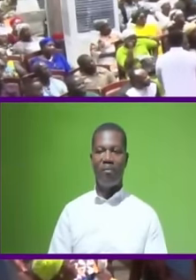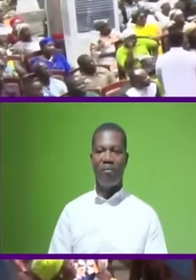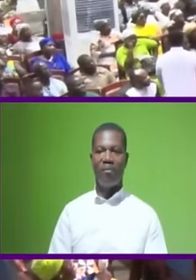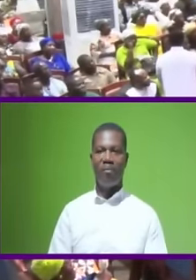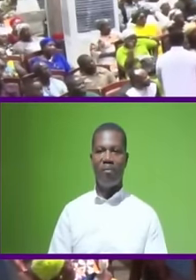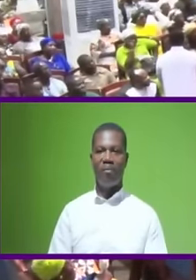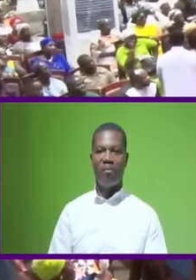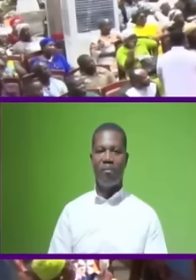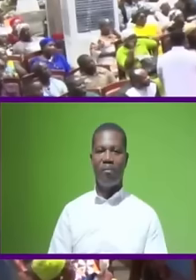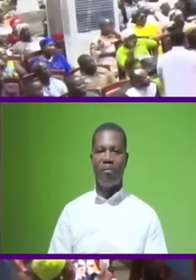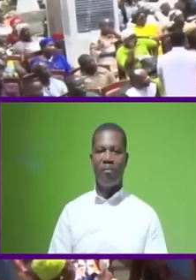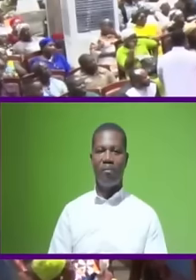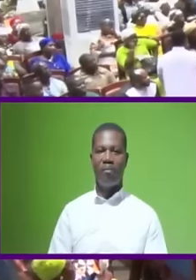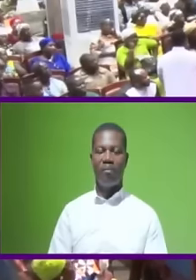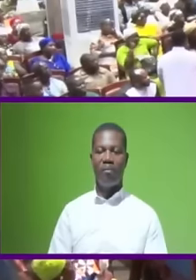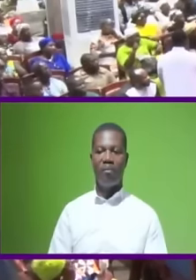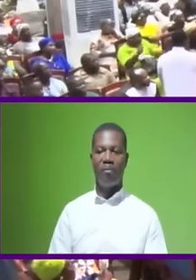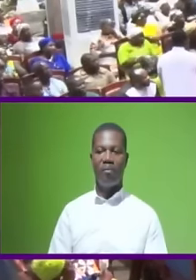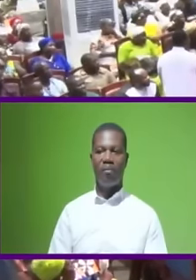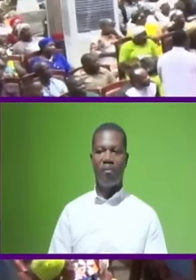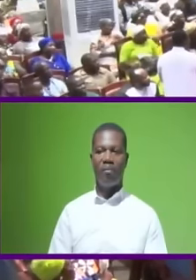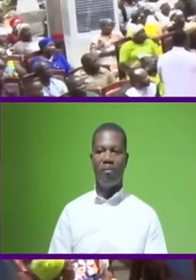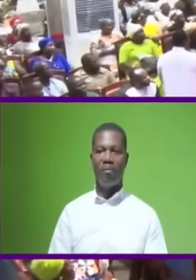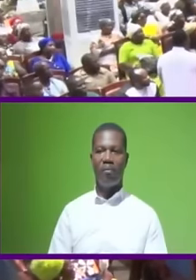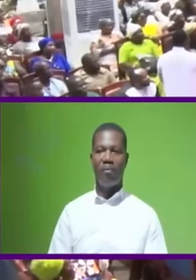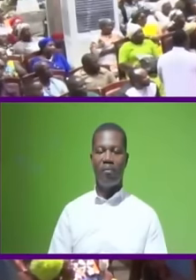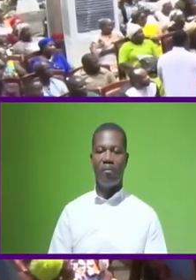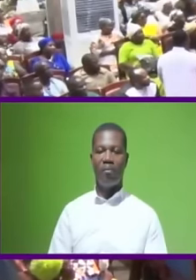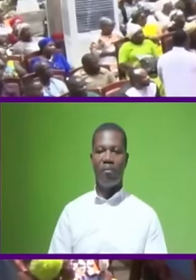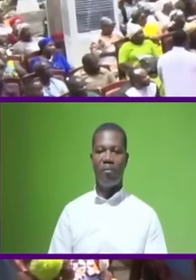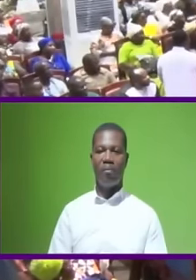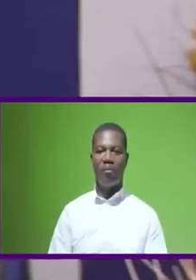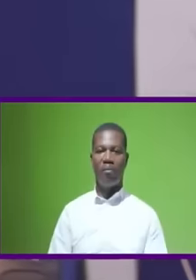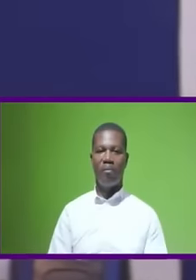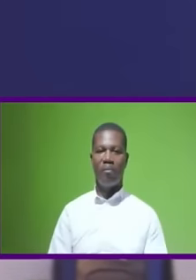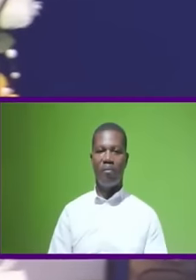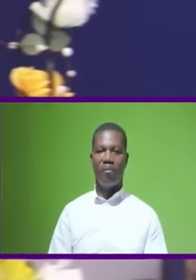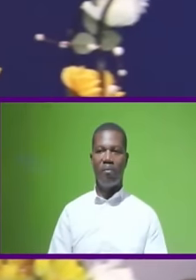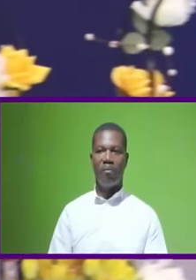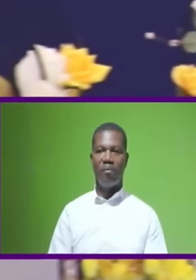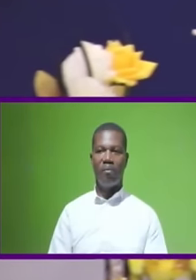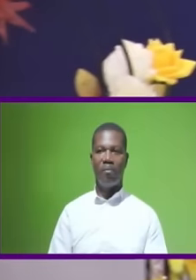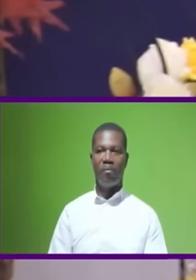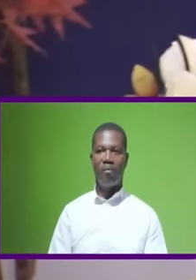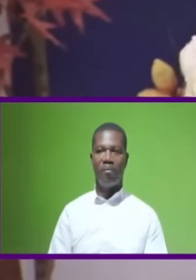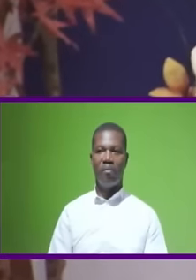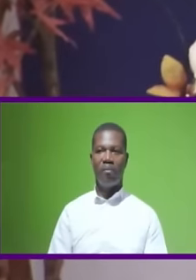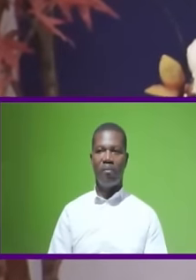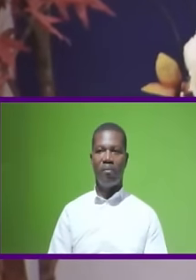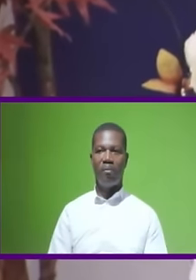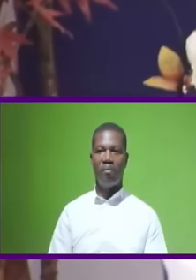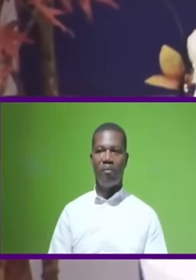nice haircut. Where and you used to die. Montu said my brother me did not see direct.